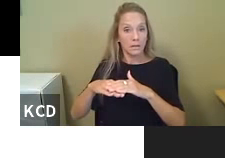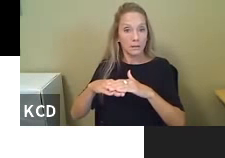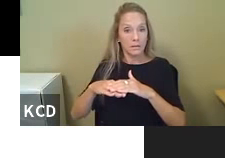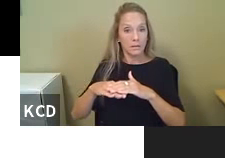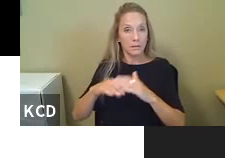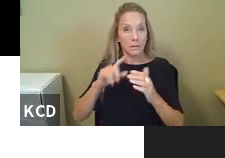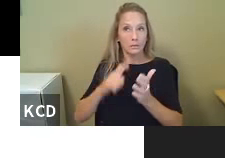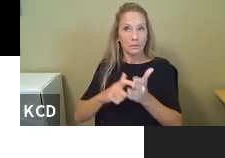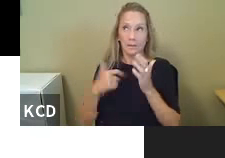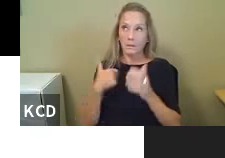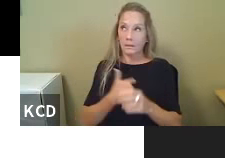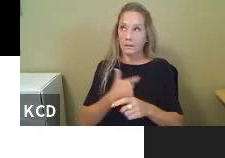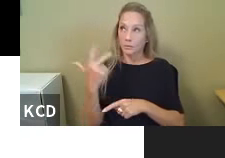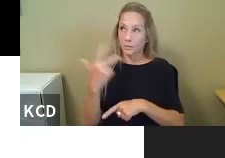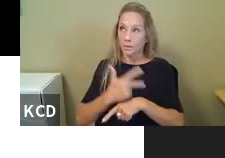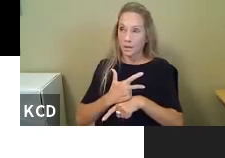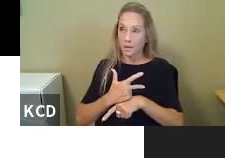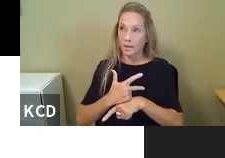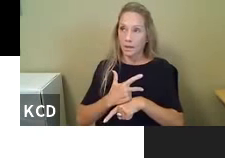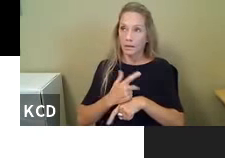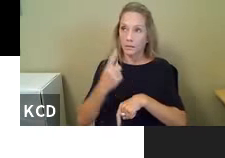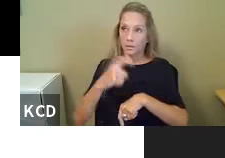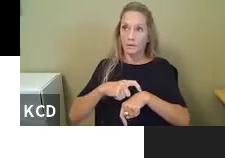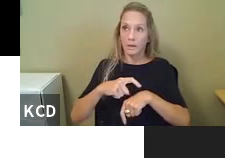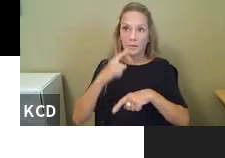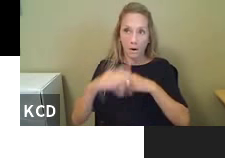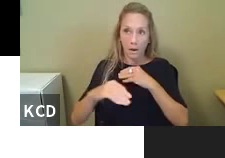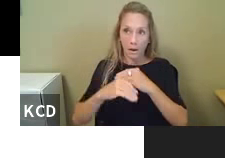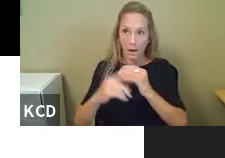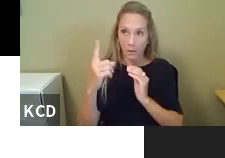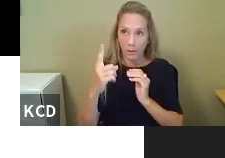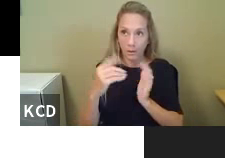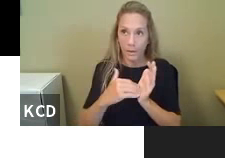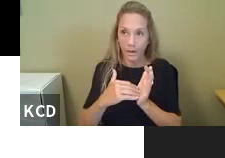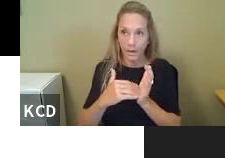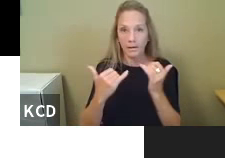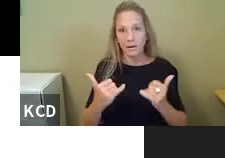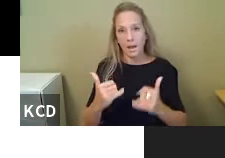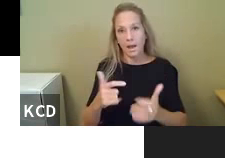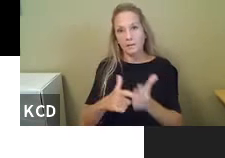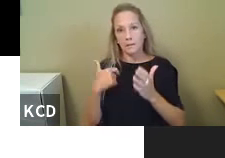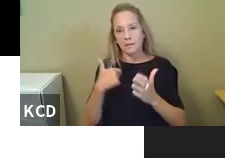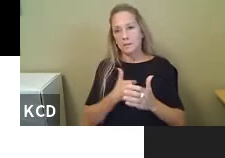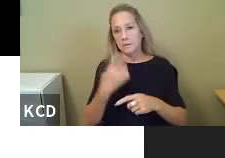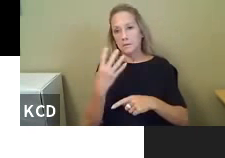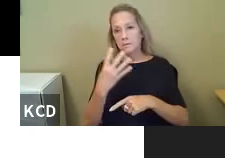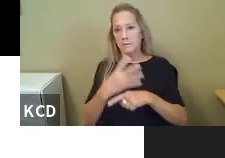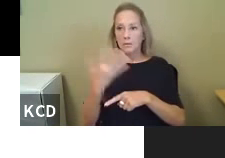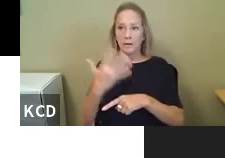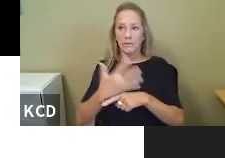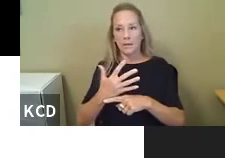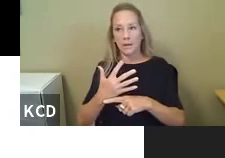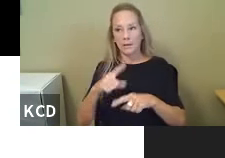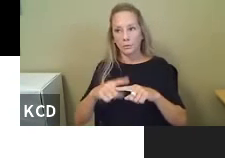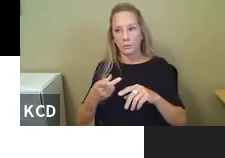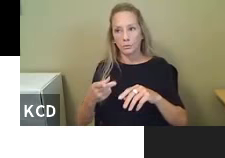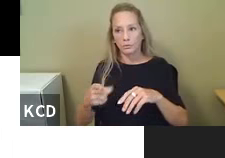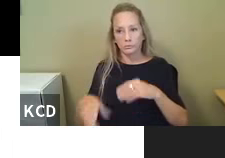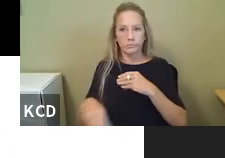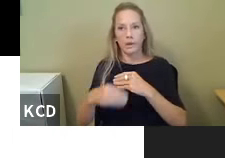3 days at one point to add 1,000. Now it's taking us between 4 and 5 days. Next slide, please.